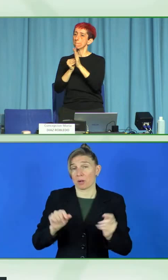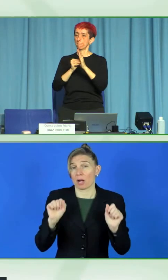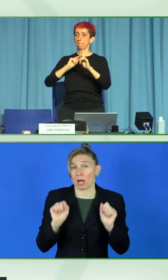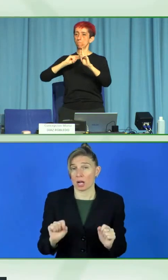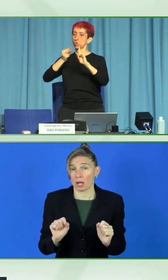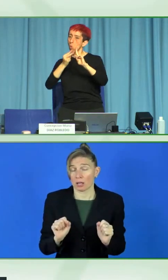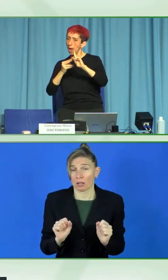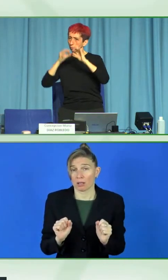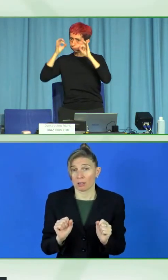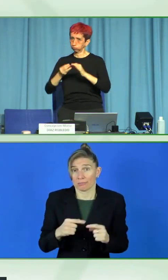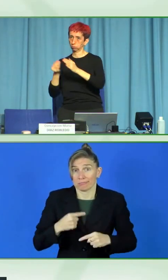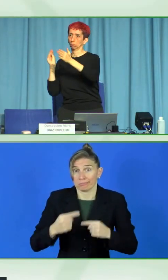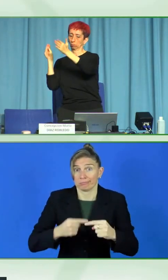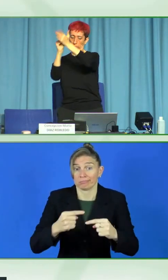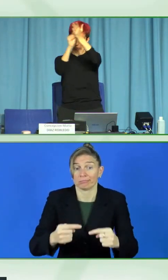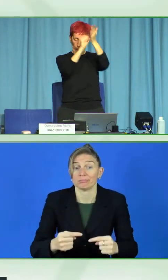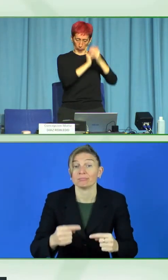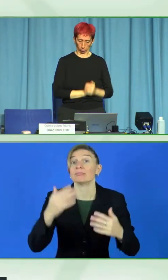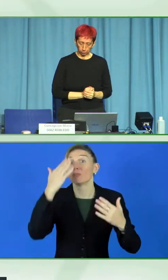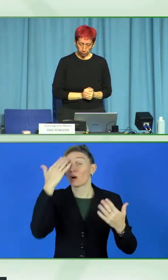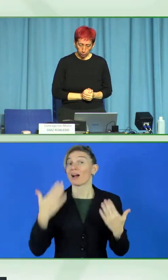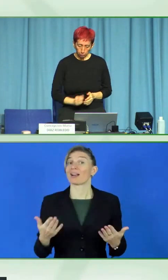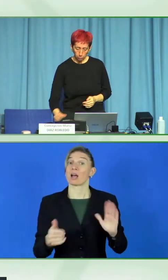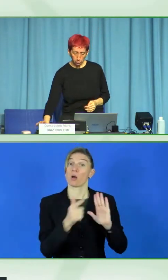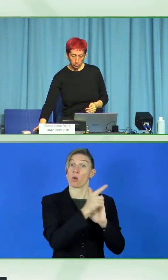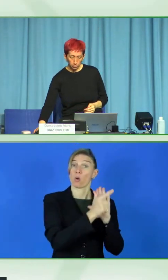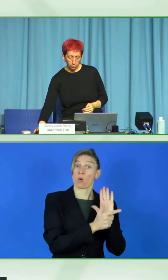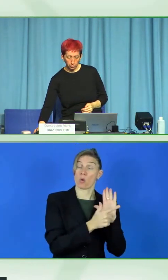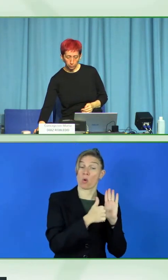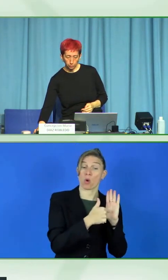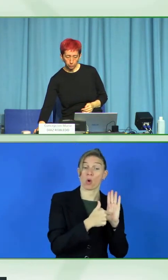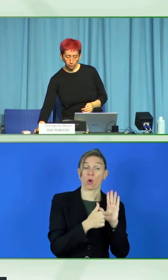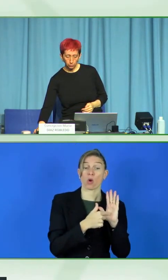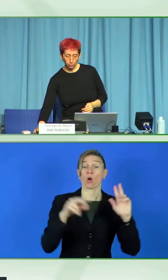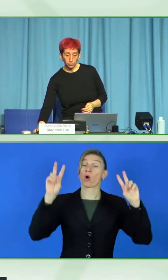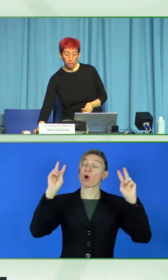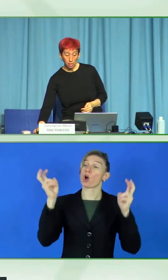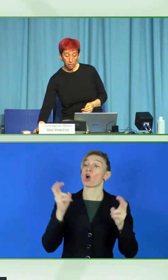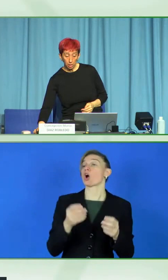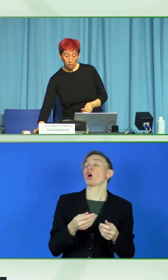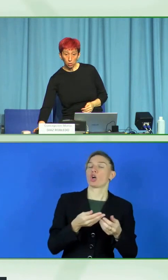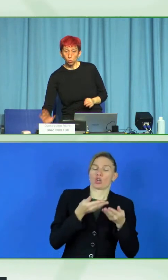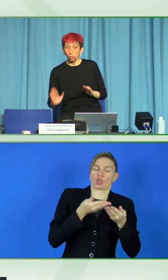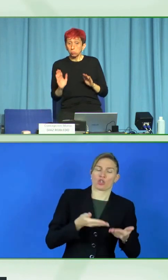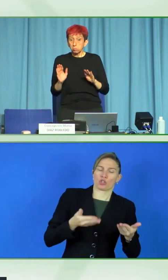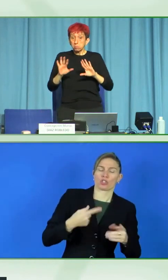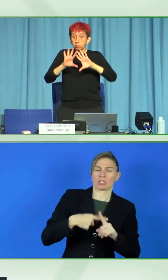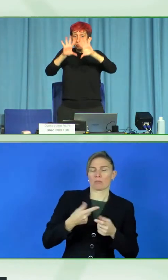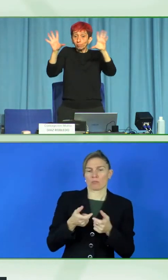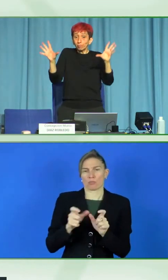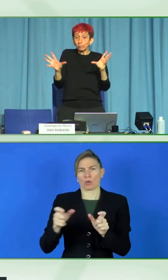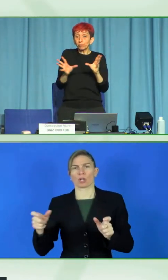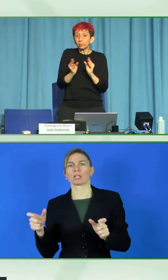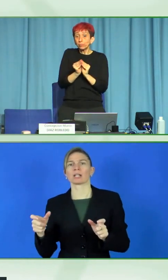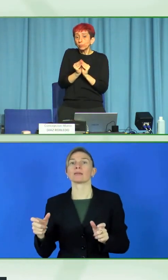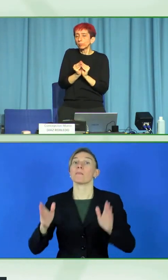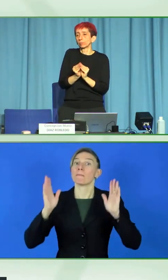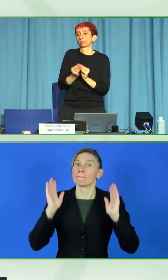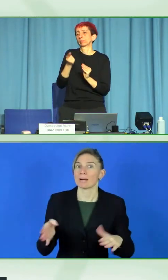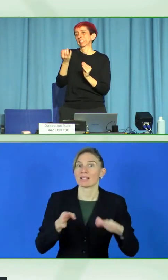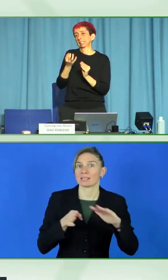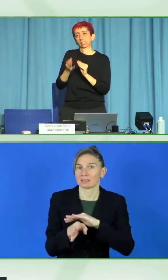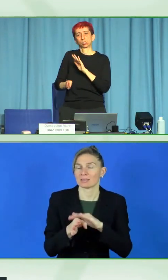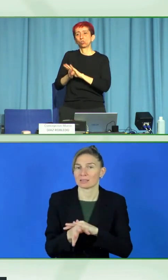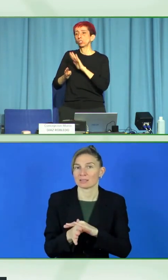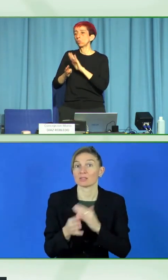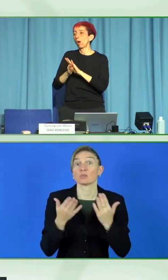goods and products says that they have to be accessible, so they should also have S-Visual in order for them to